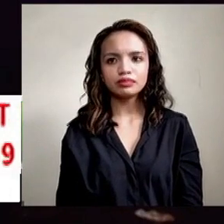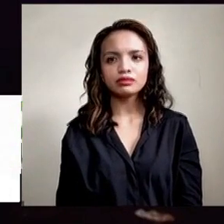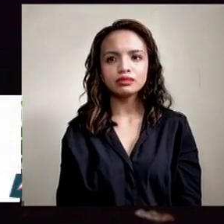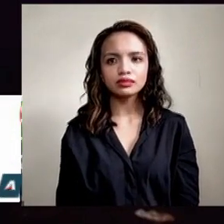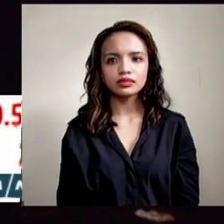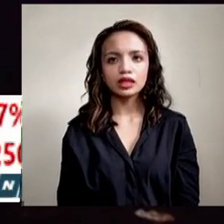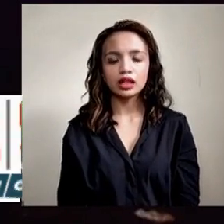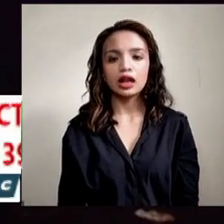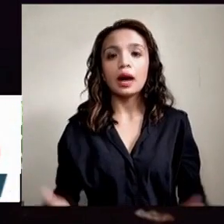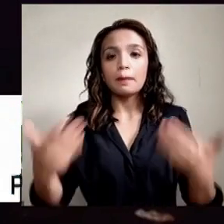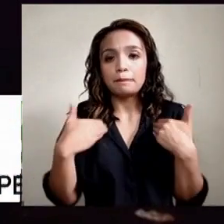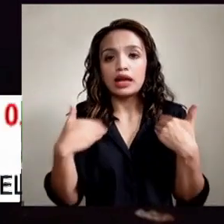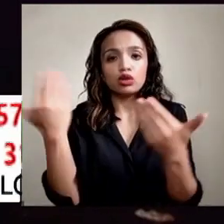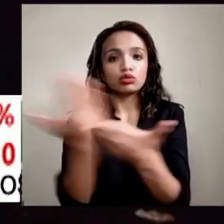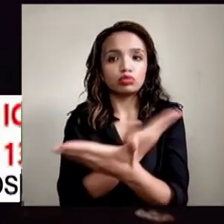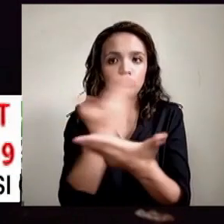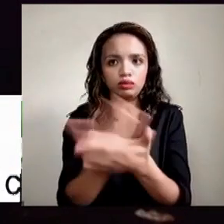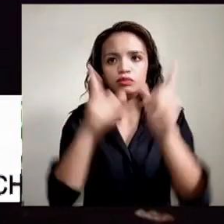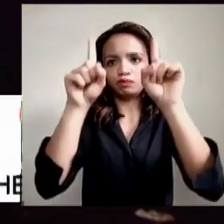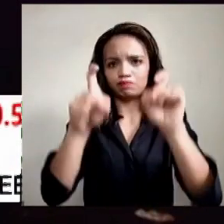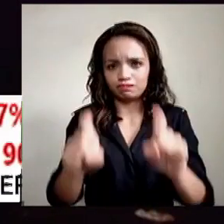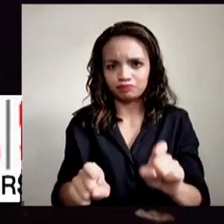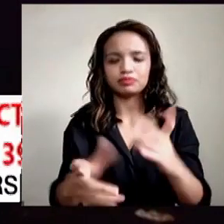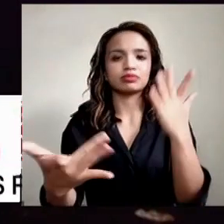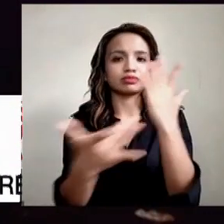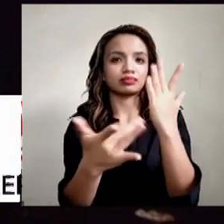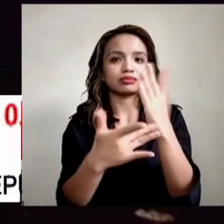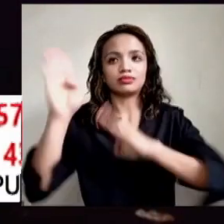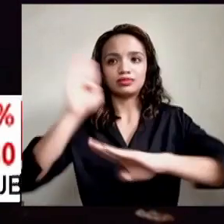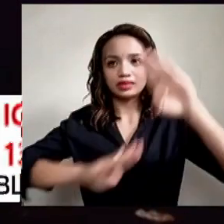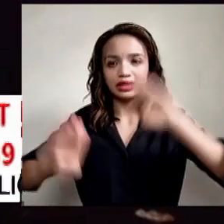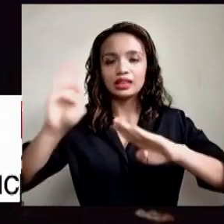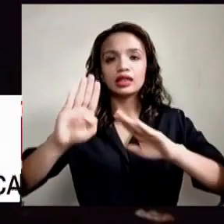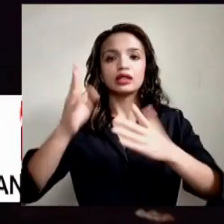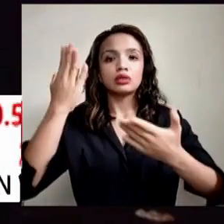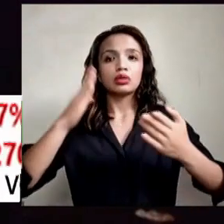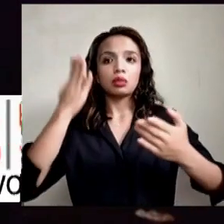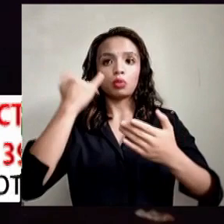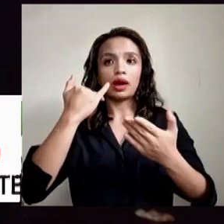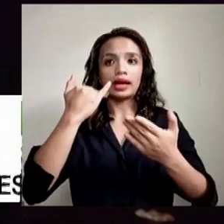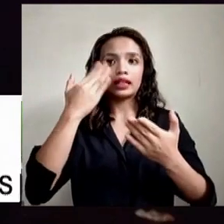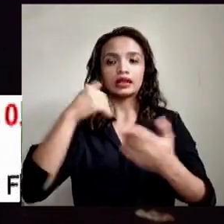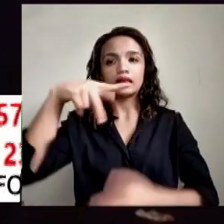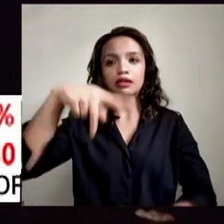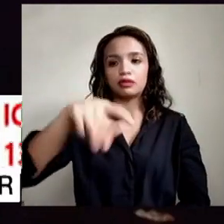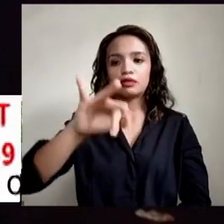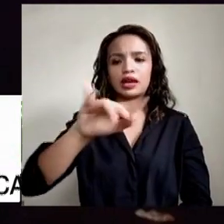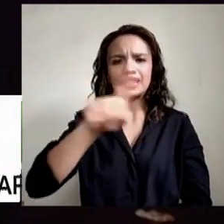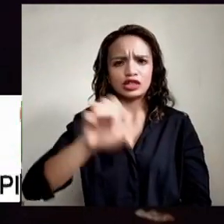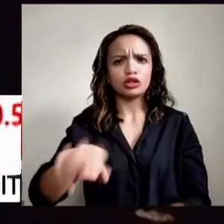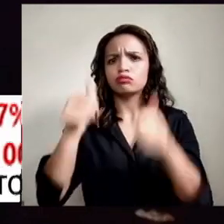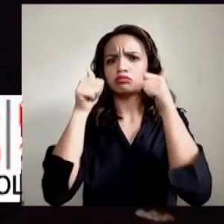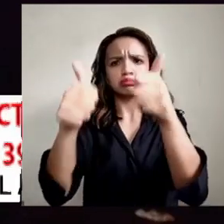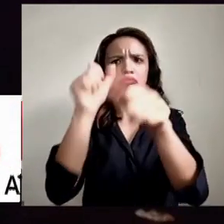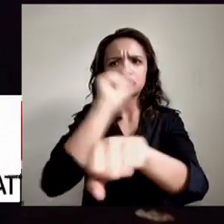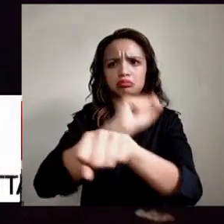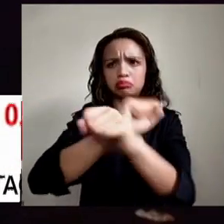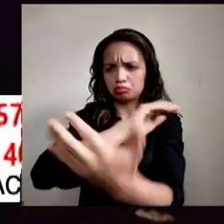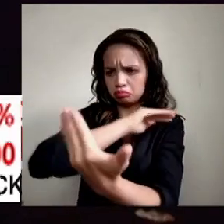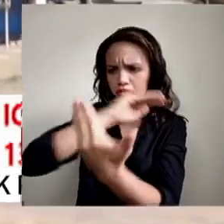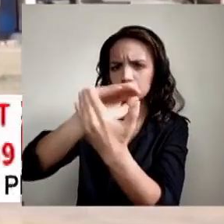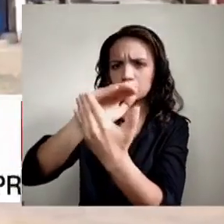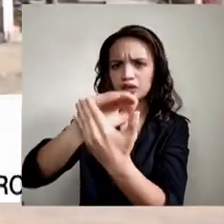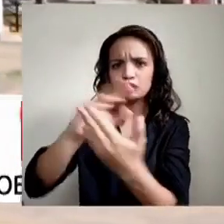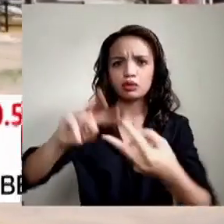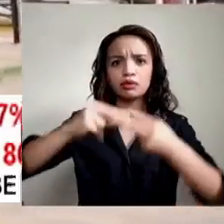New tests conducted by BioNTech show the Pfizer vaccine is still highly effective against the variant first detected